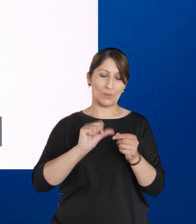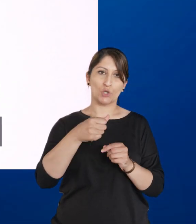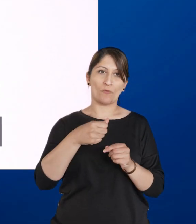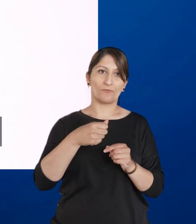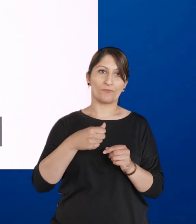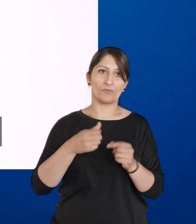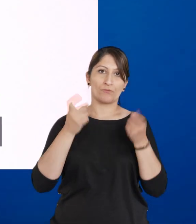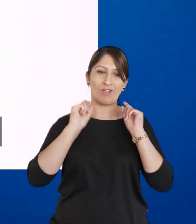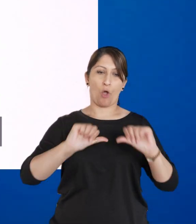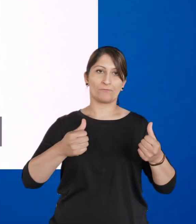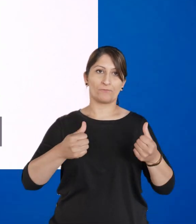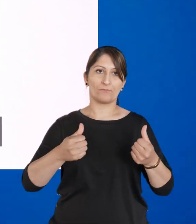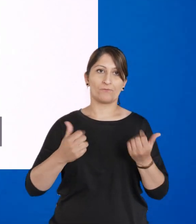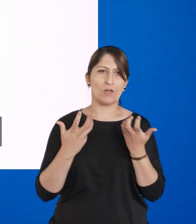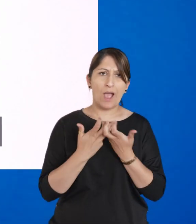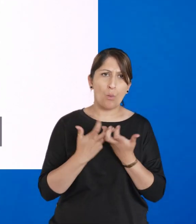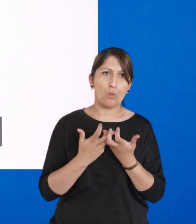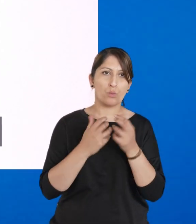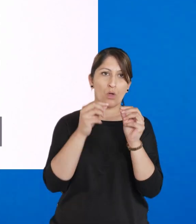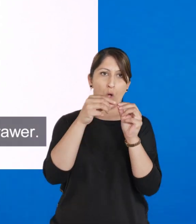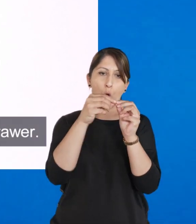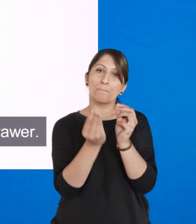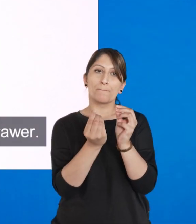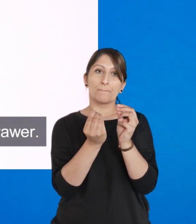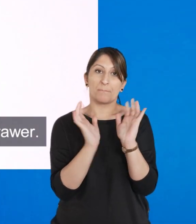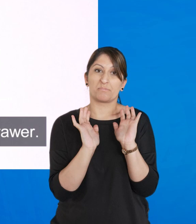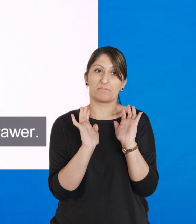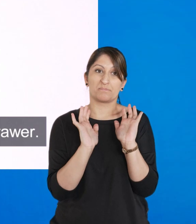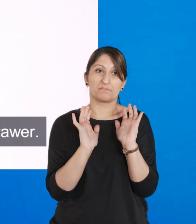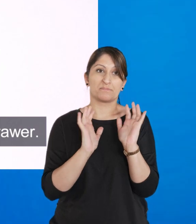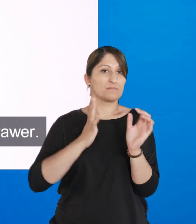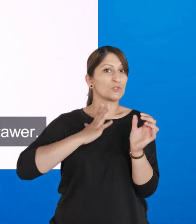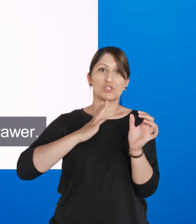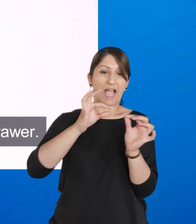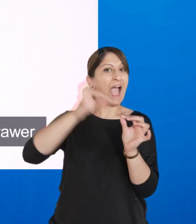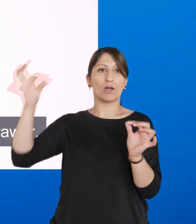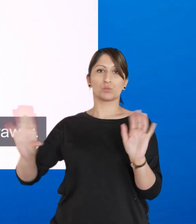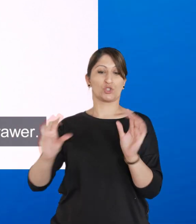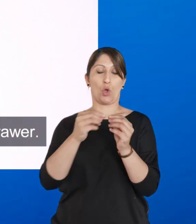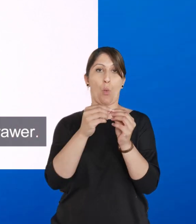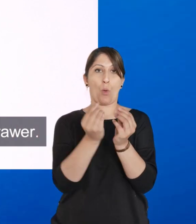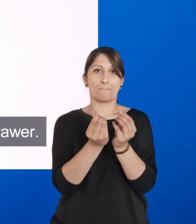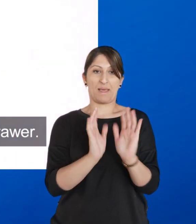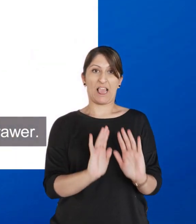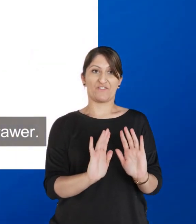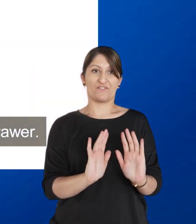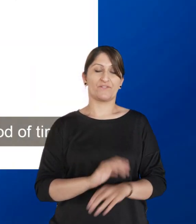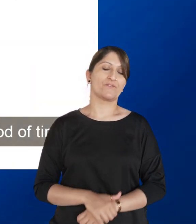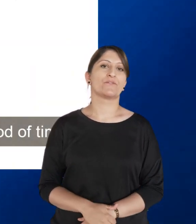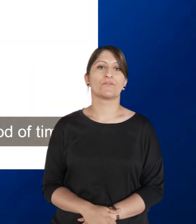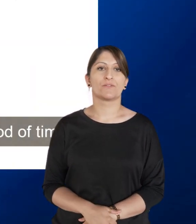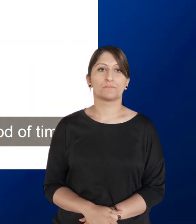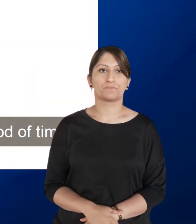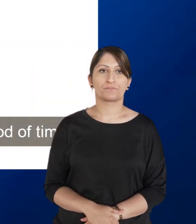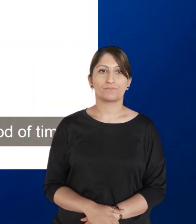can do this by opening up the battery drawer. There is no need to take the battery out of the battery drawer.